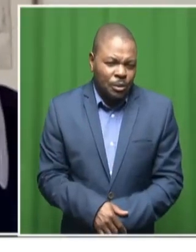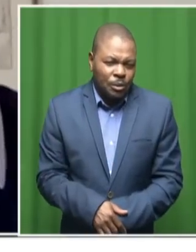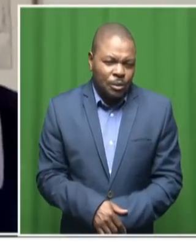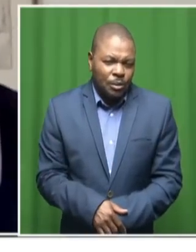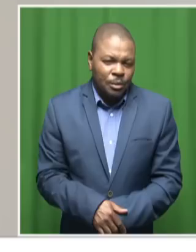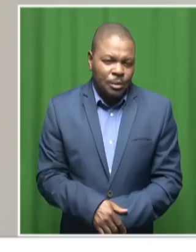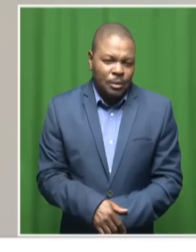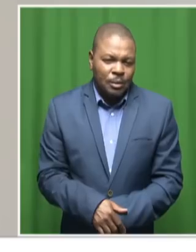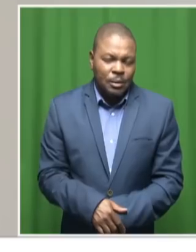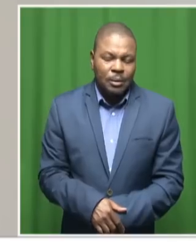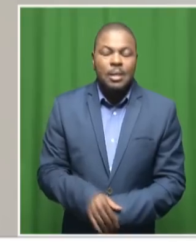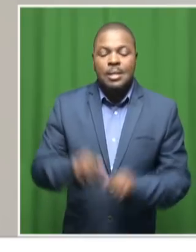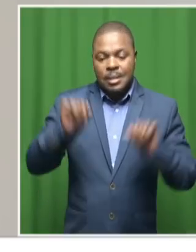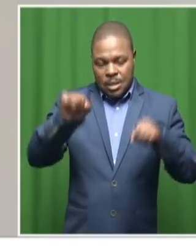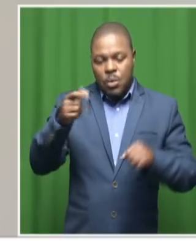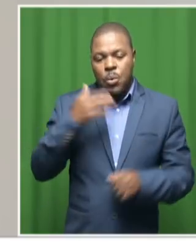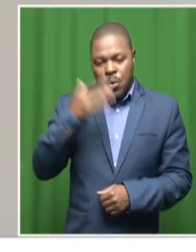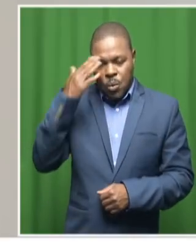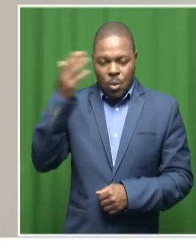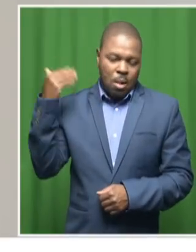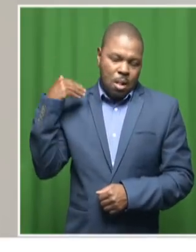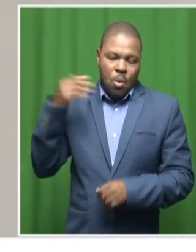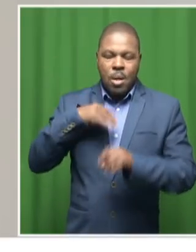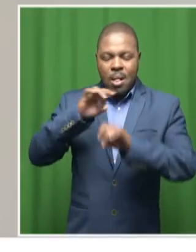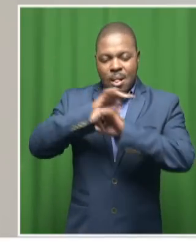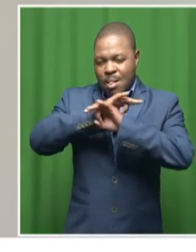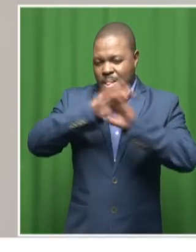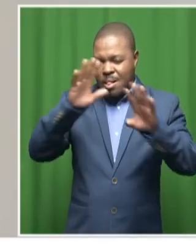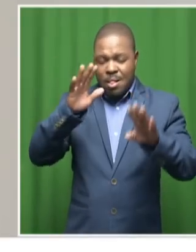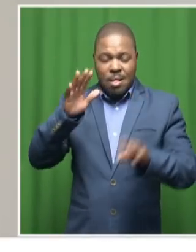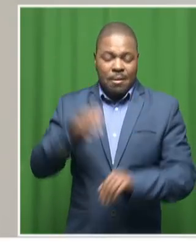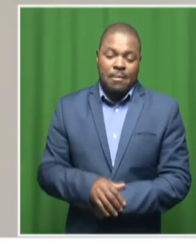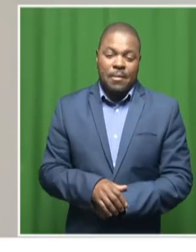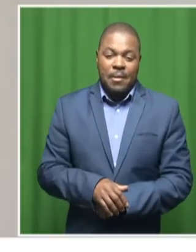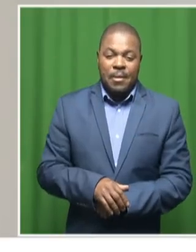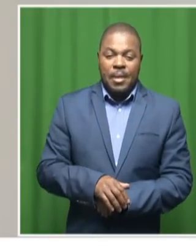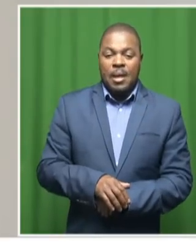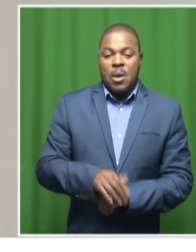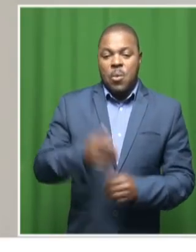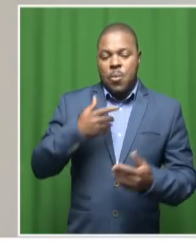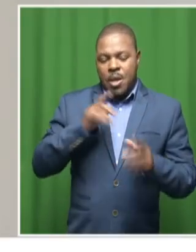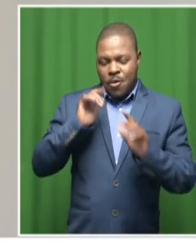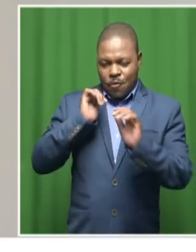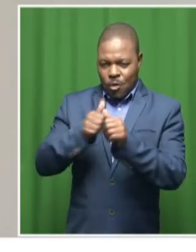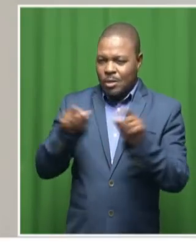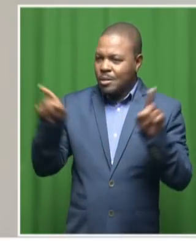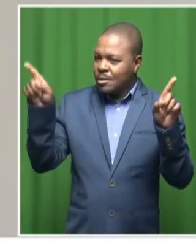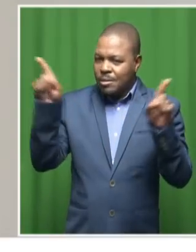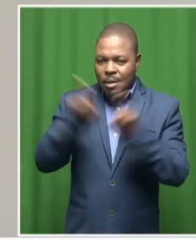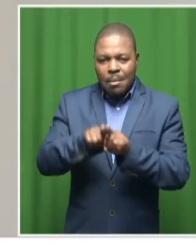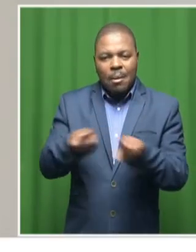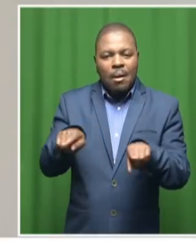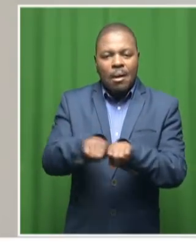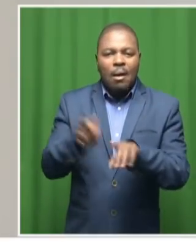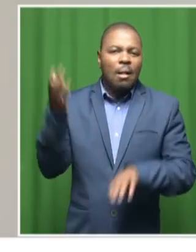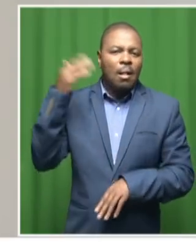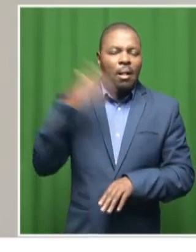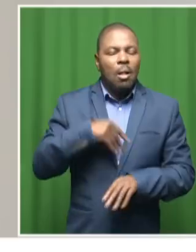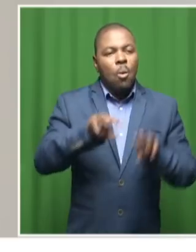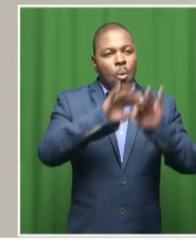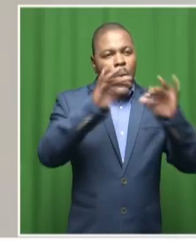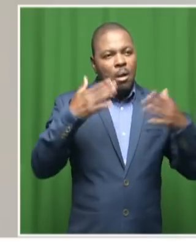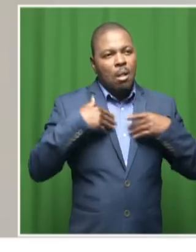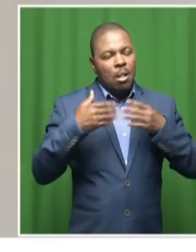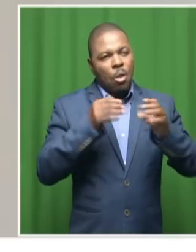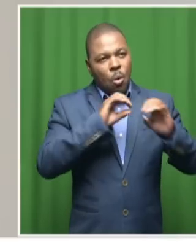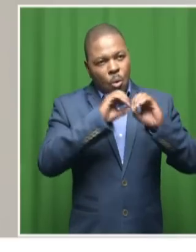So yes, we do. We've been very clear from day one, and we have followed exactly what we have discussed with the World Health Organization